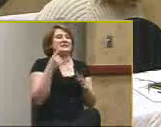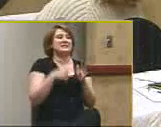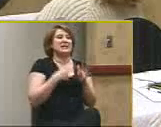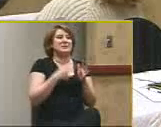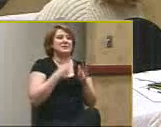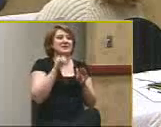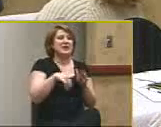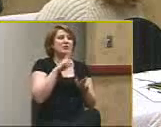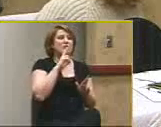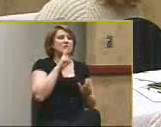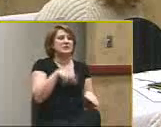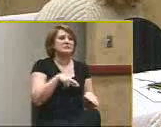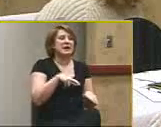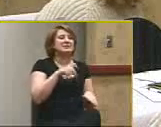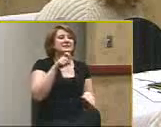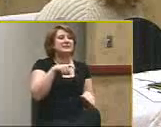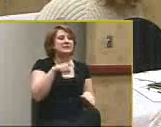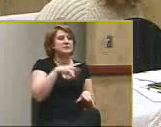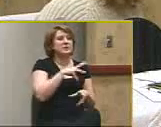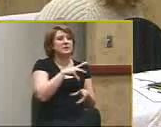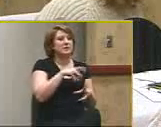can use that as part of your